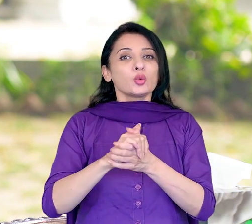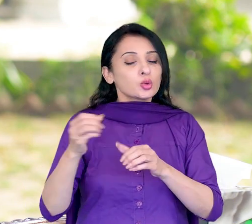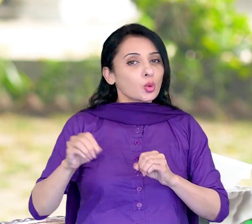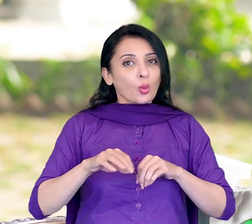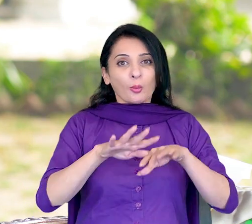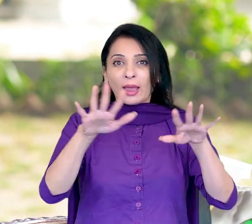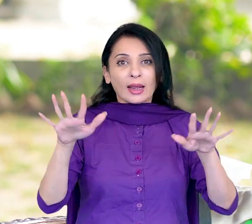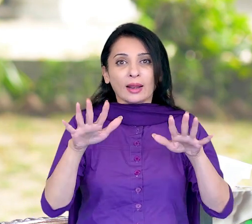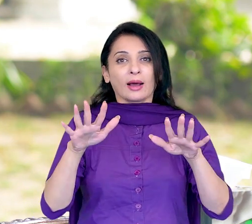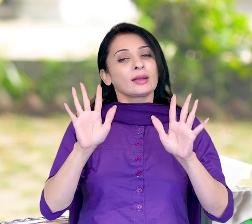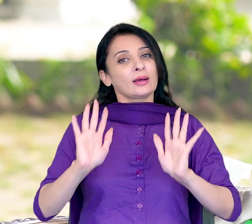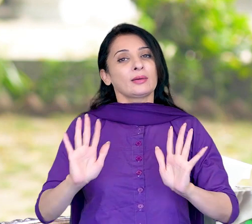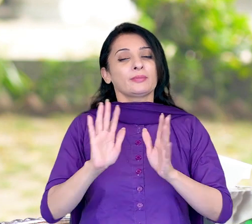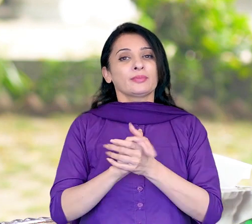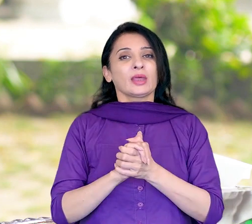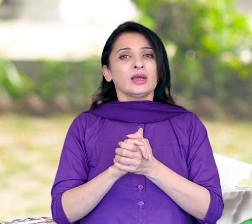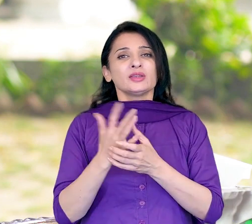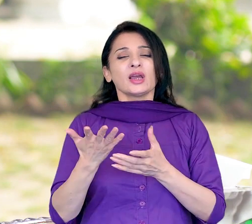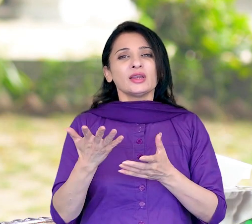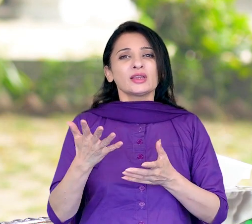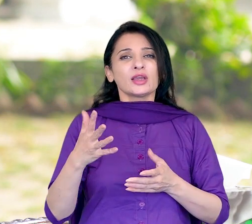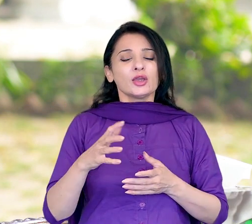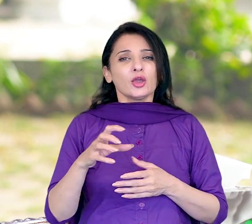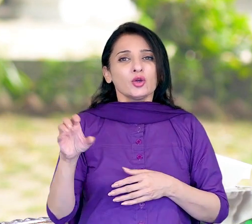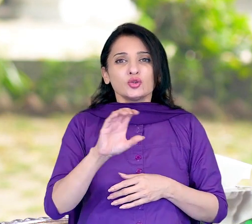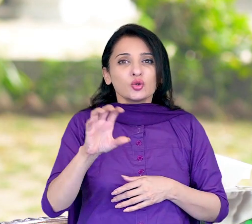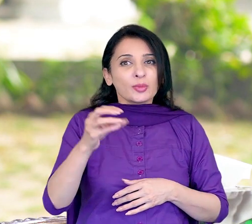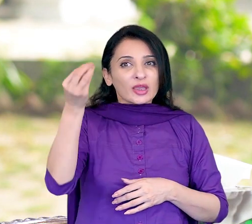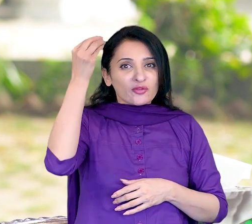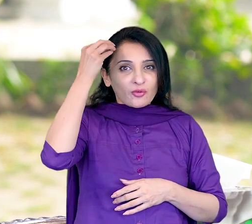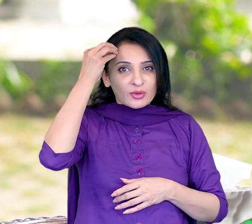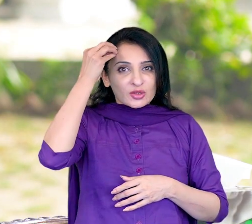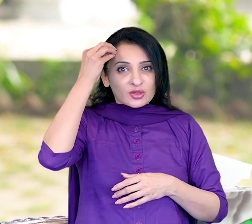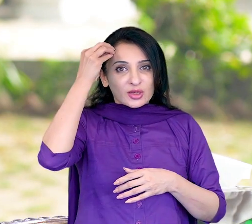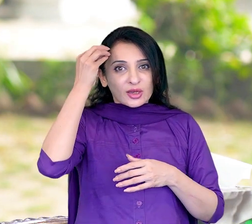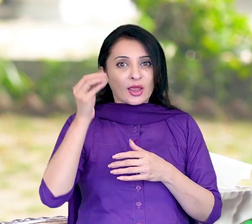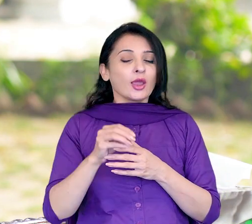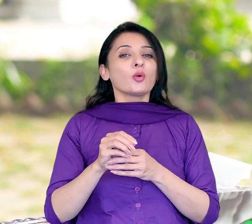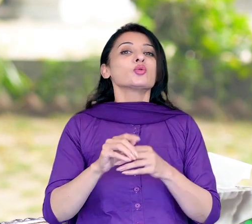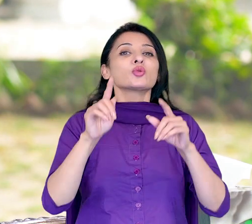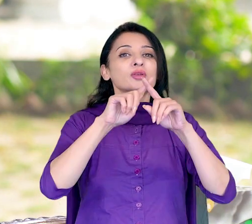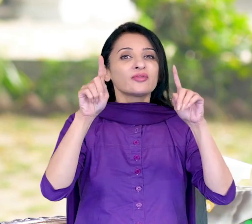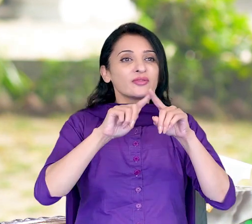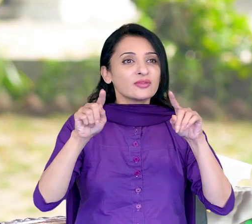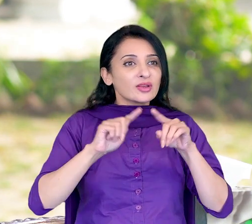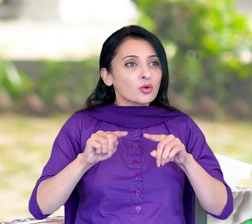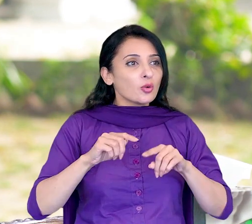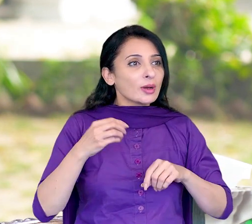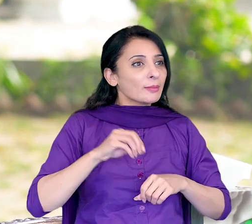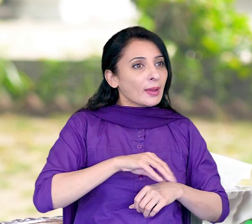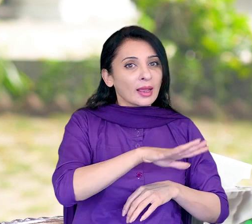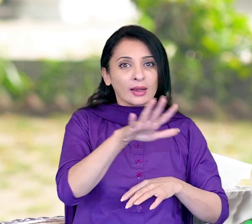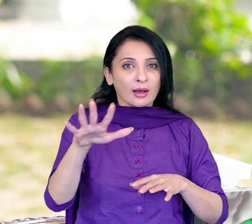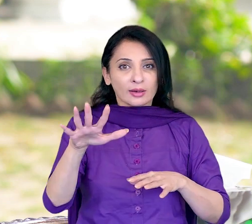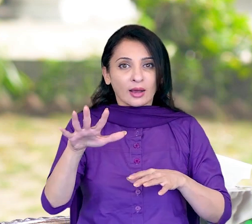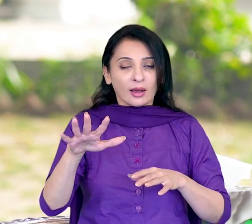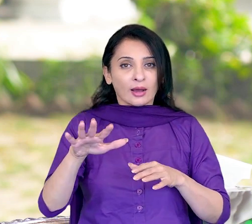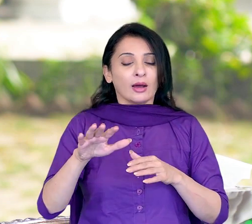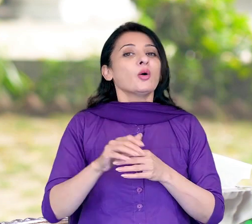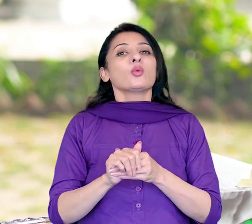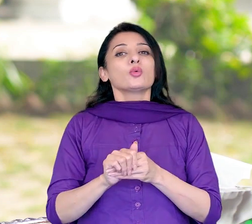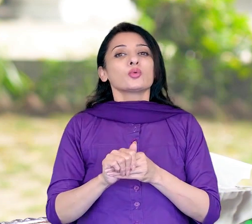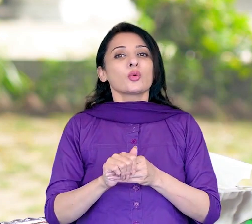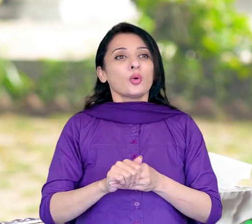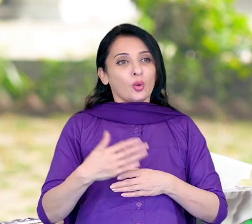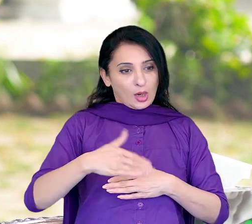word to disseminate information across different levels, I think communication becomes a vehicle.